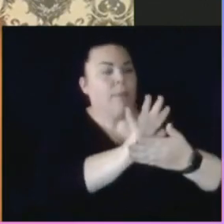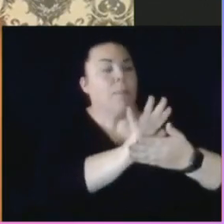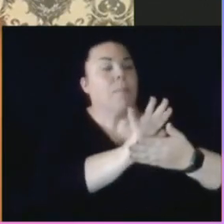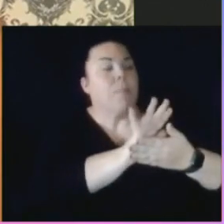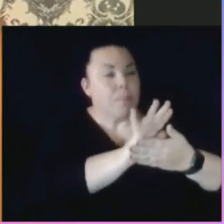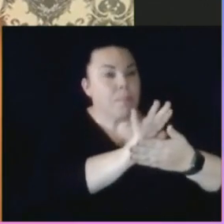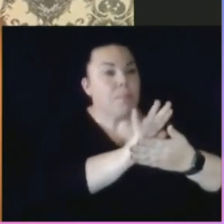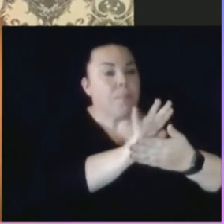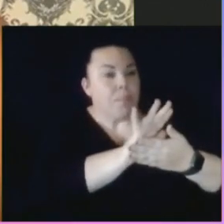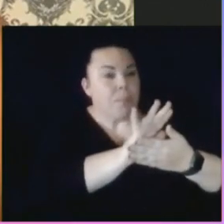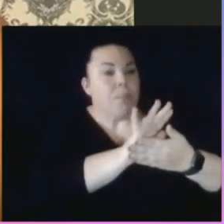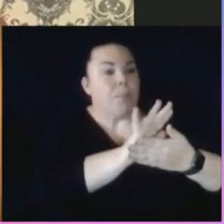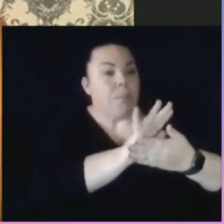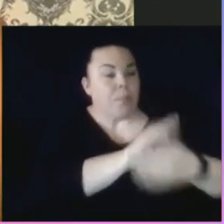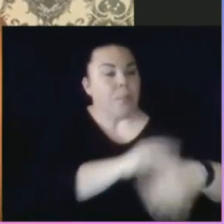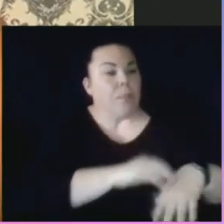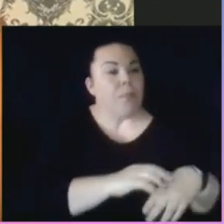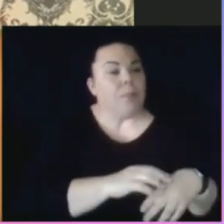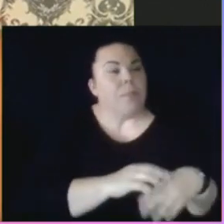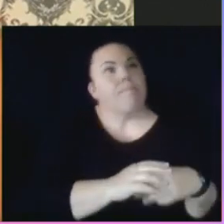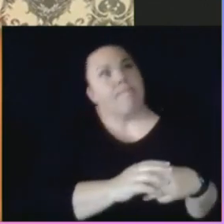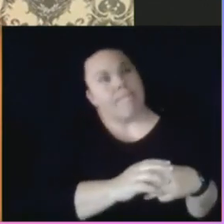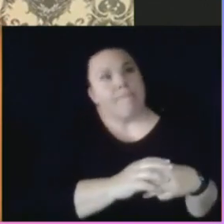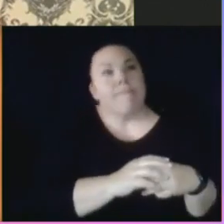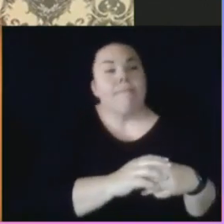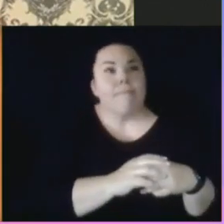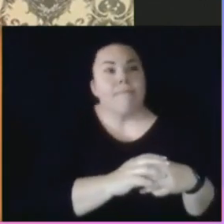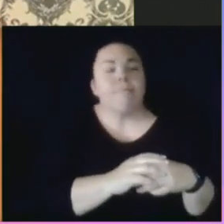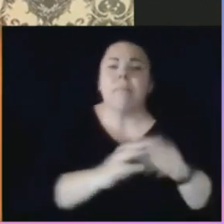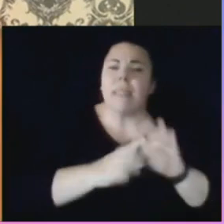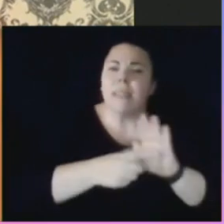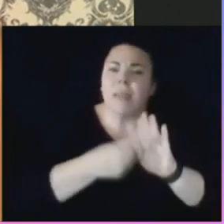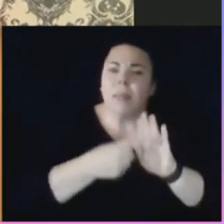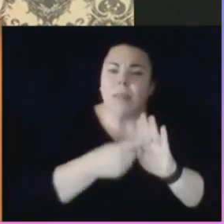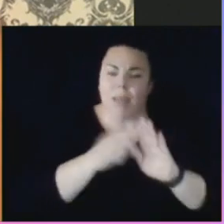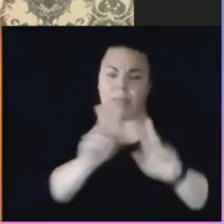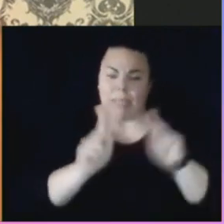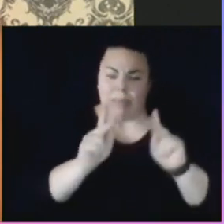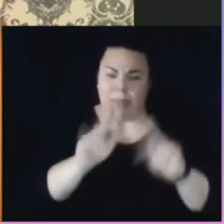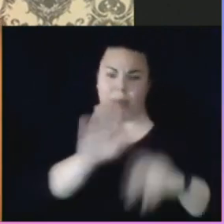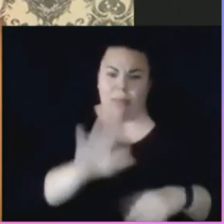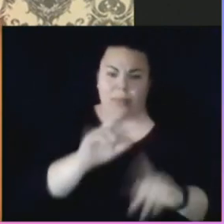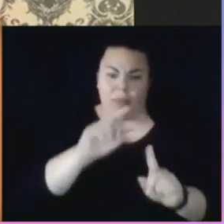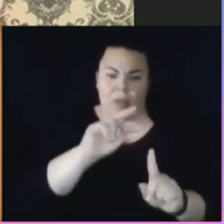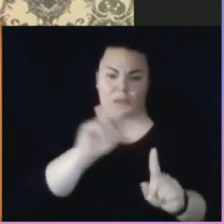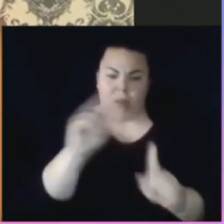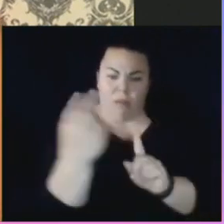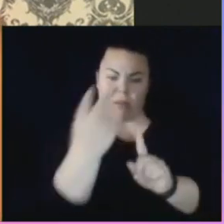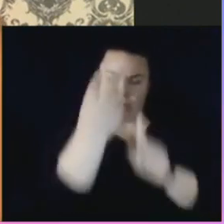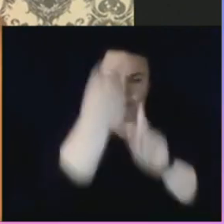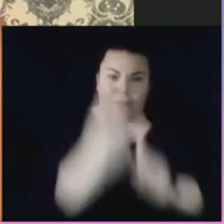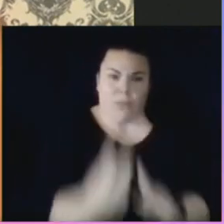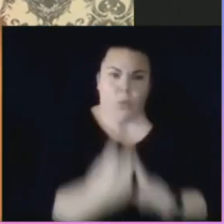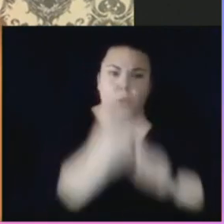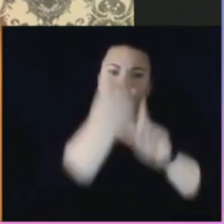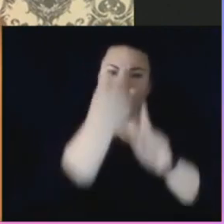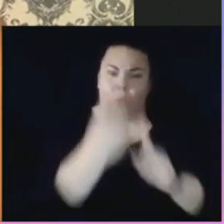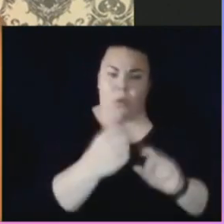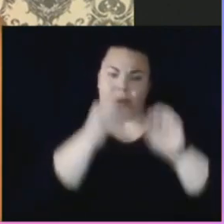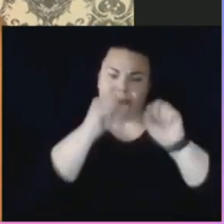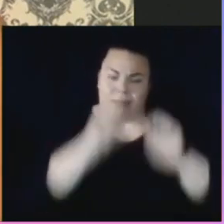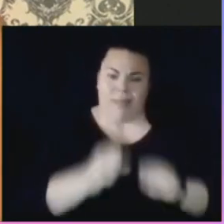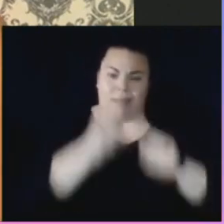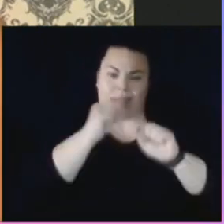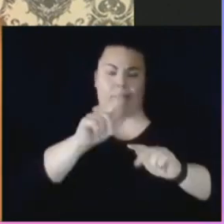that sometimes what people see can be reductive, right? It can actually stifle